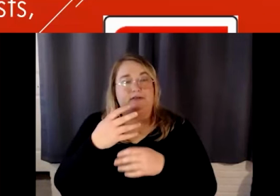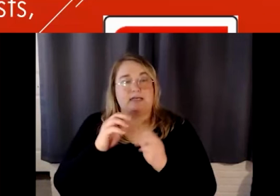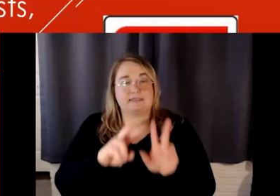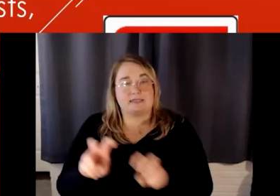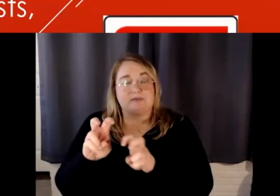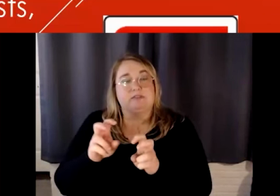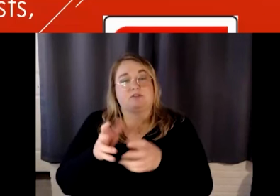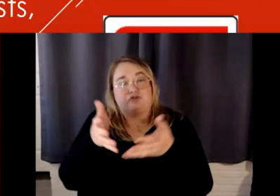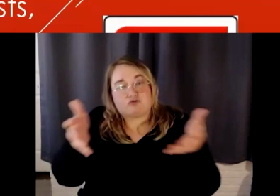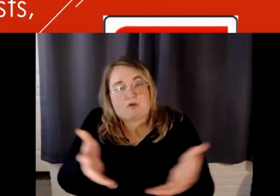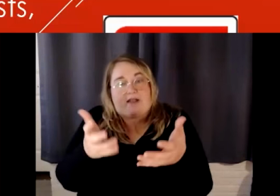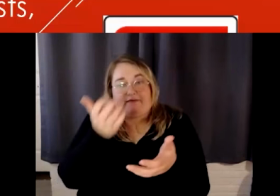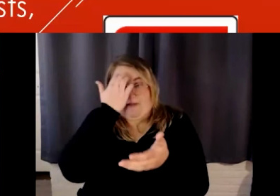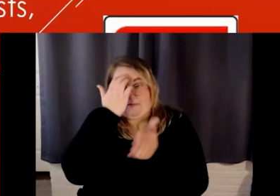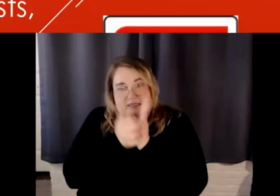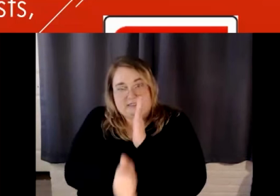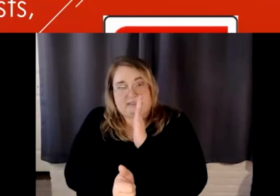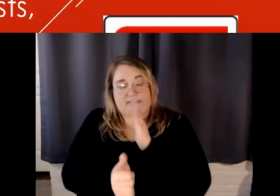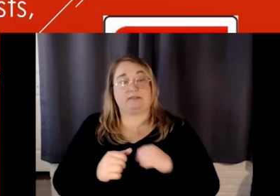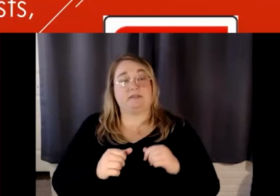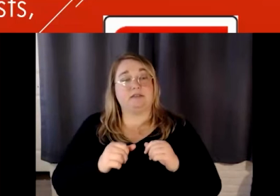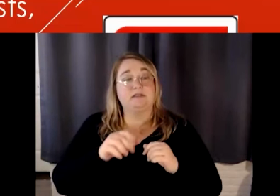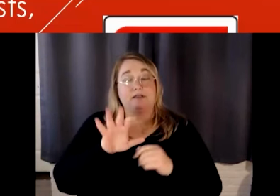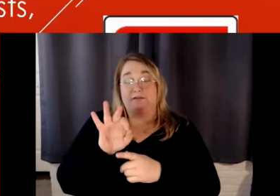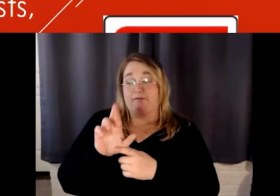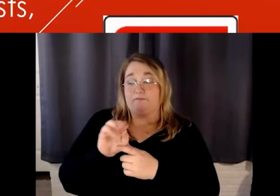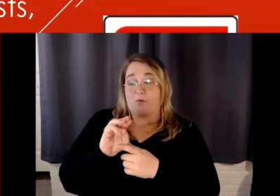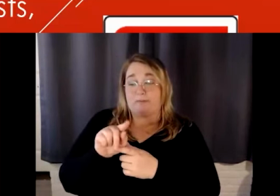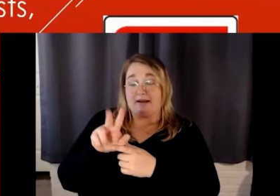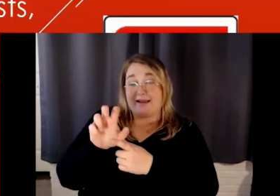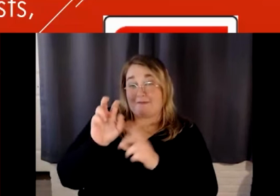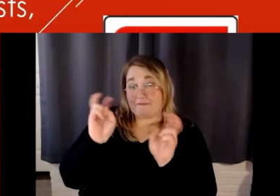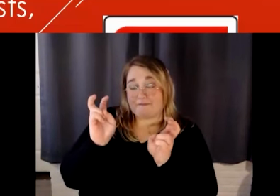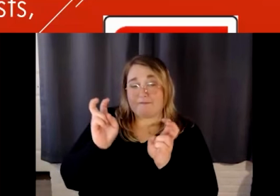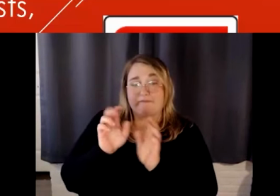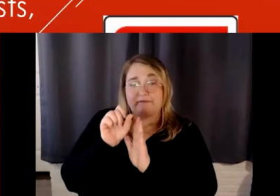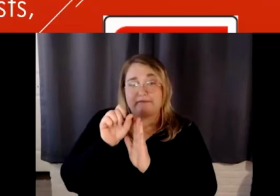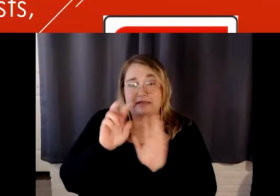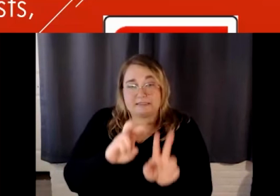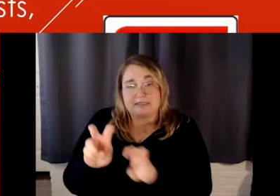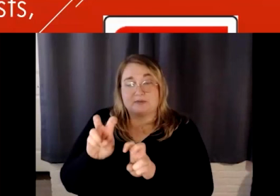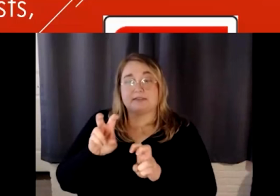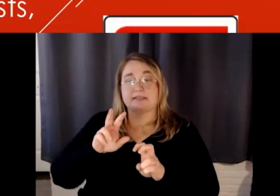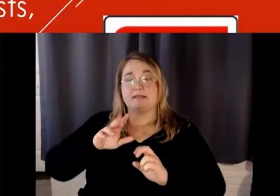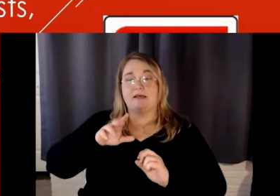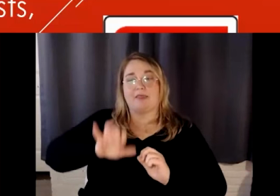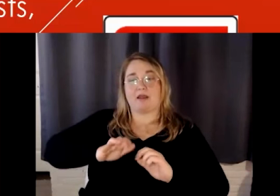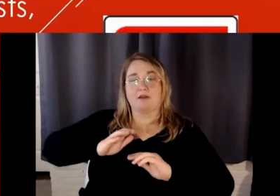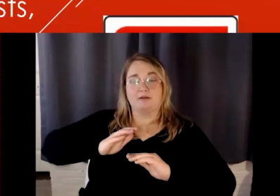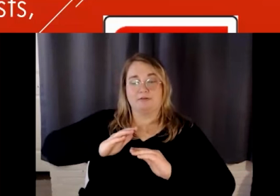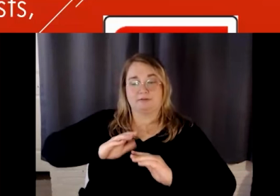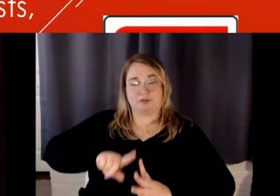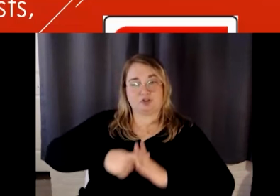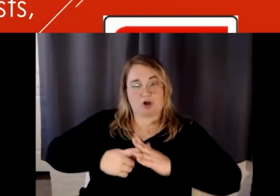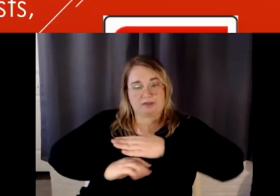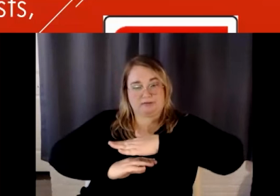assessments are those small evaluations we do, right? They build us up to the final product, right? The